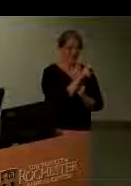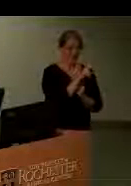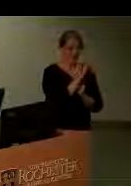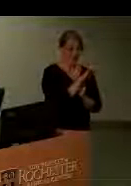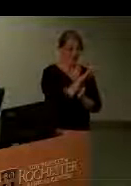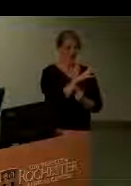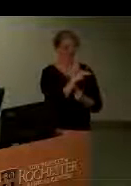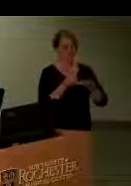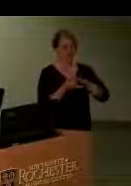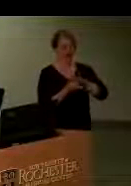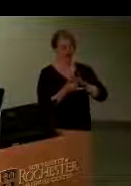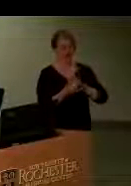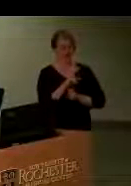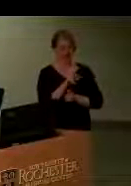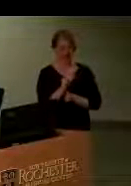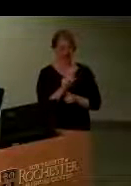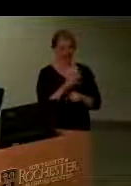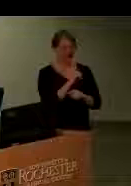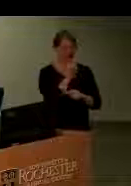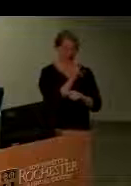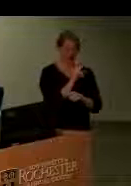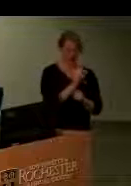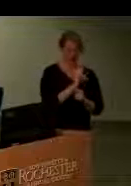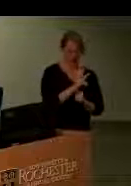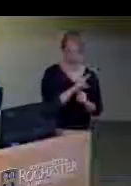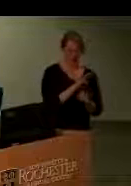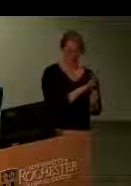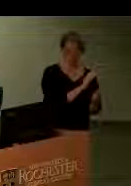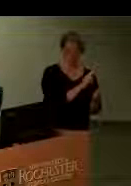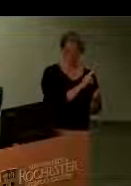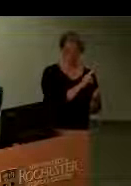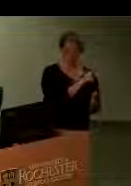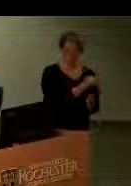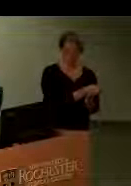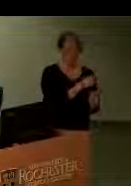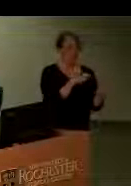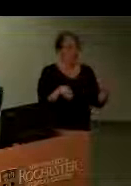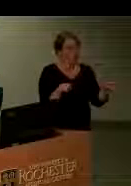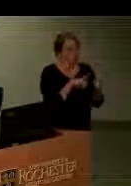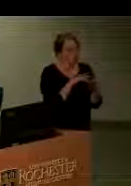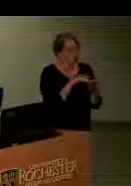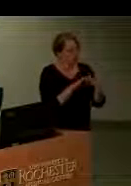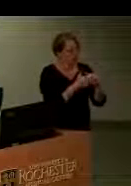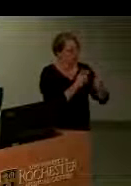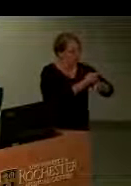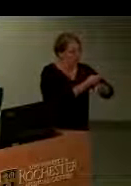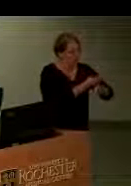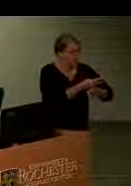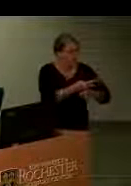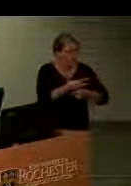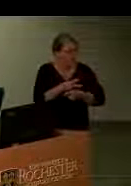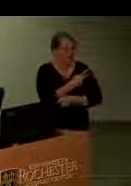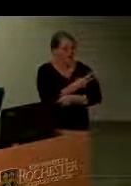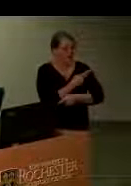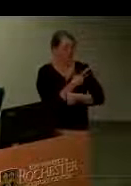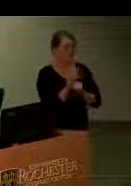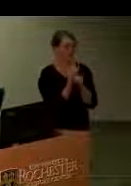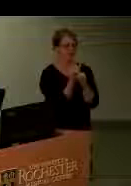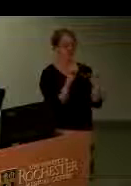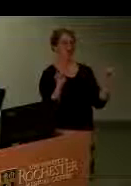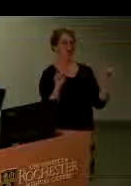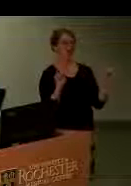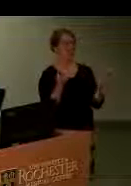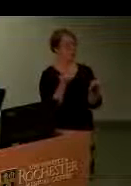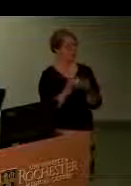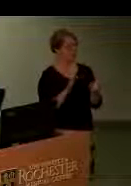Manhattan VA, and definitely not NYU's hospital, you learned how to take care of patients almost completely independently. When I